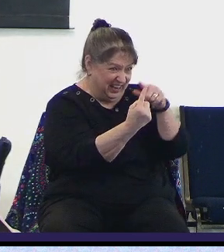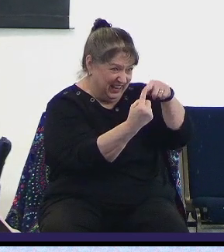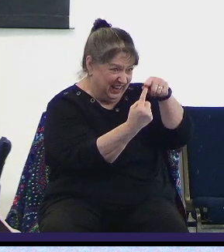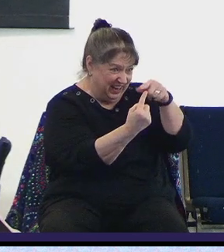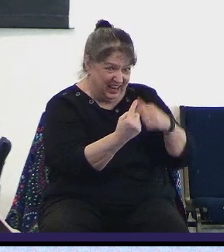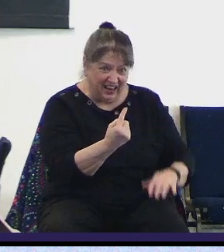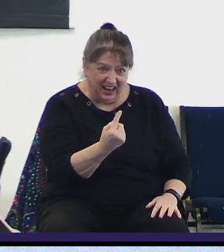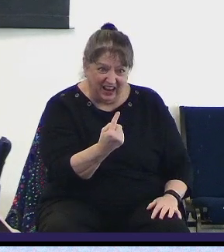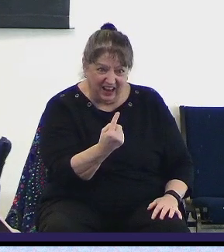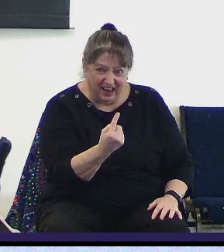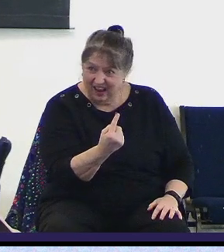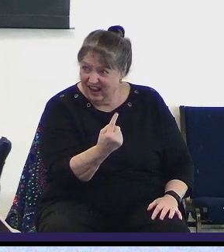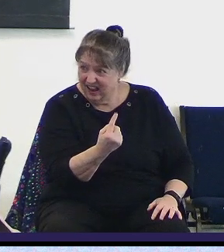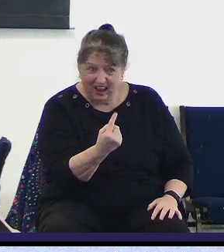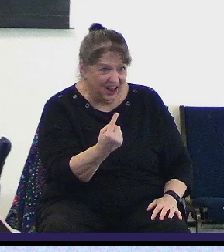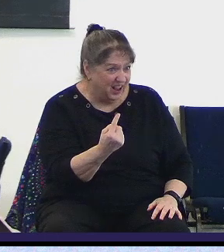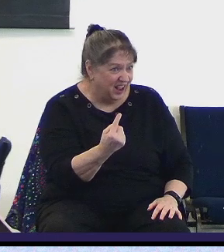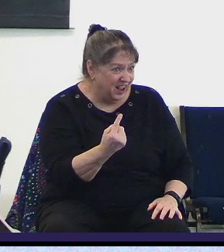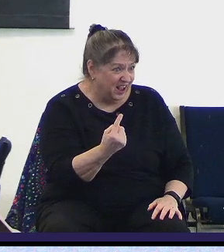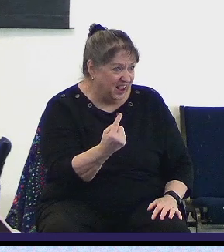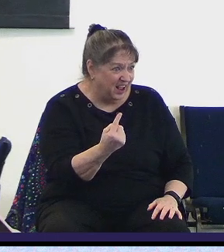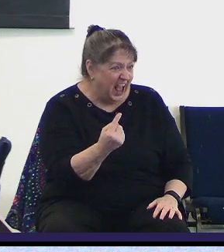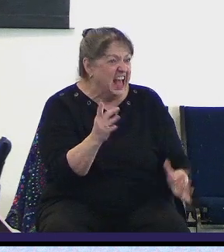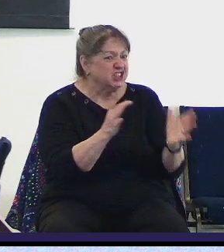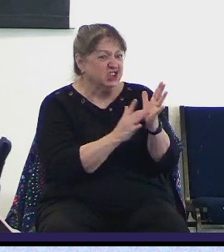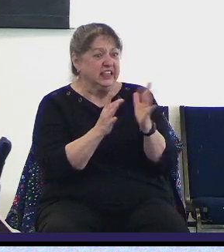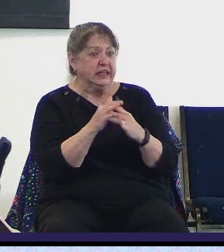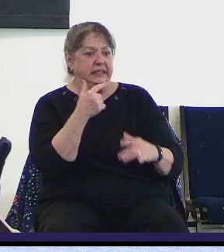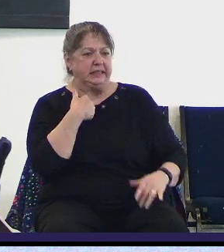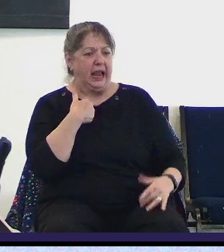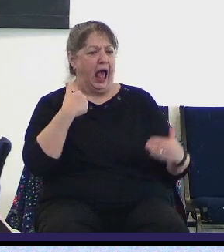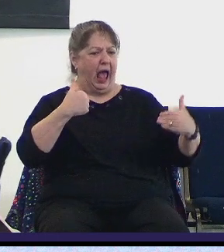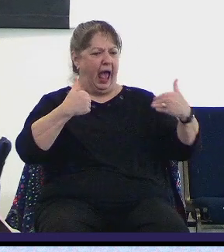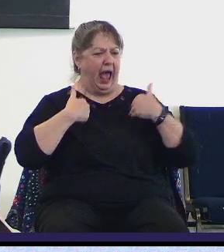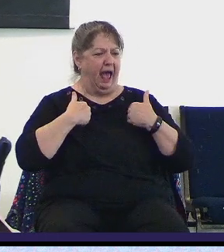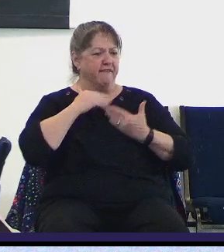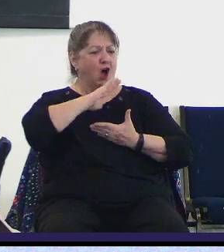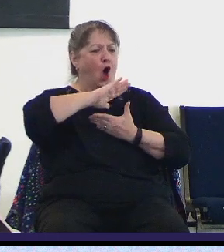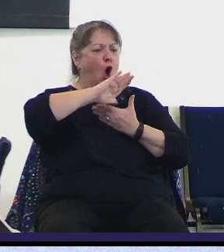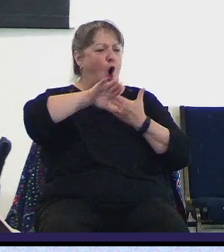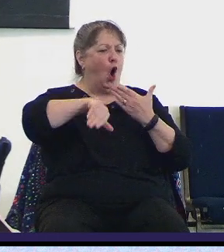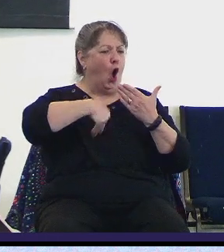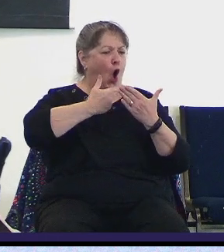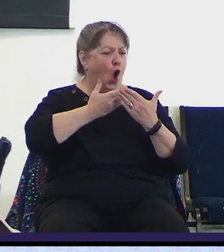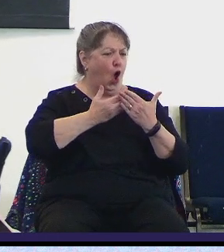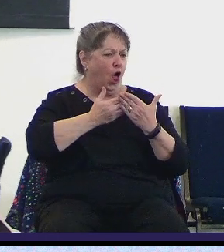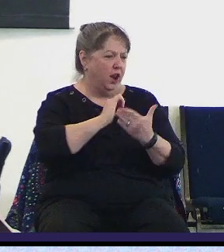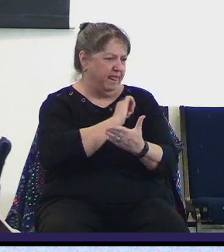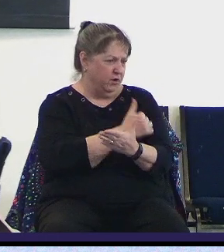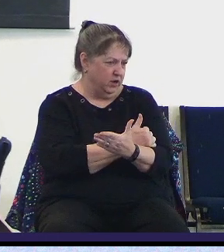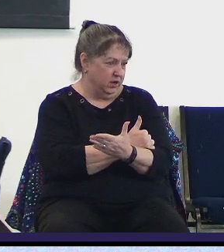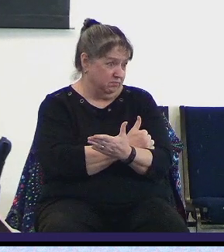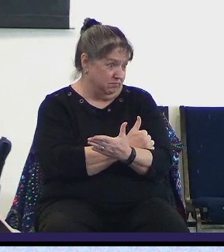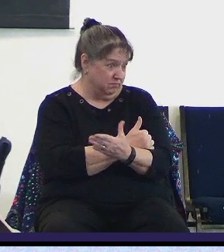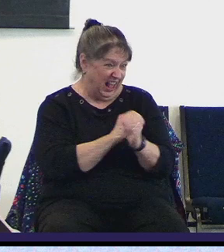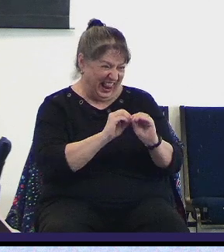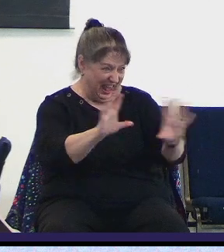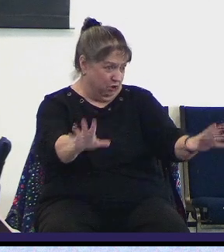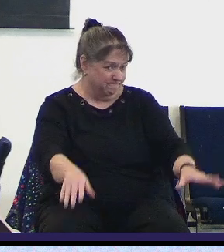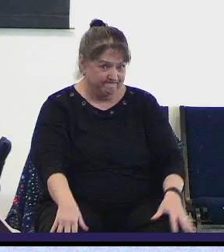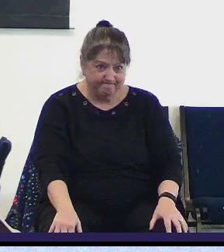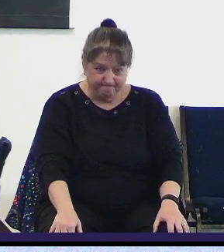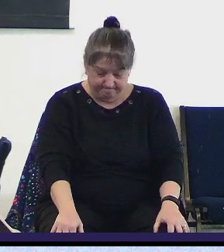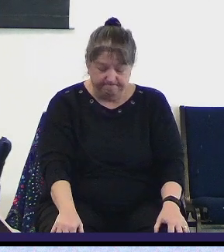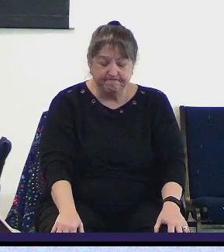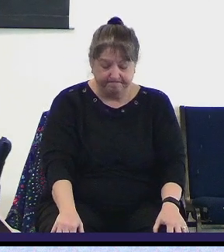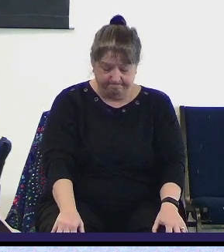after declaring that he has all authority, think about this. After he makes it clear to the disciples that he has